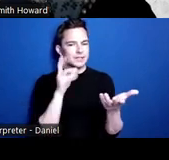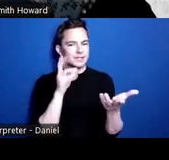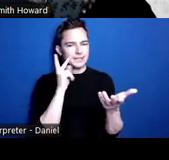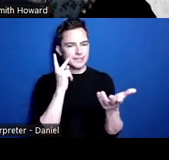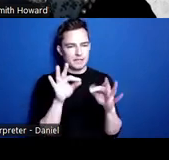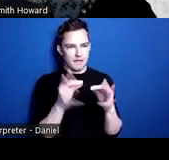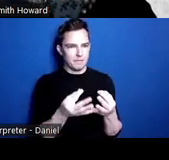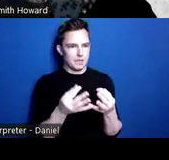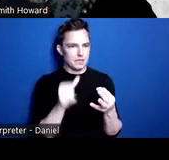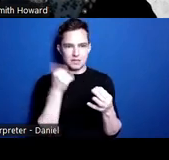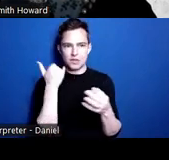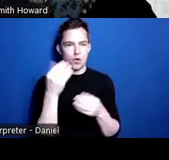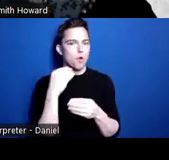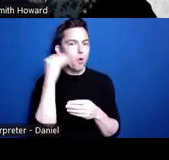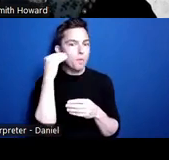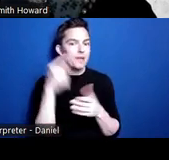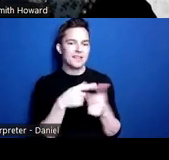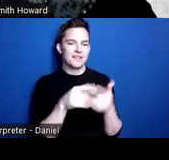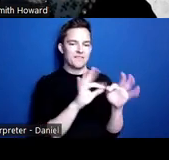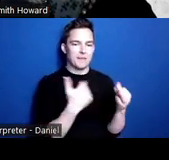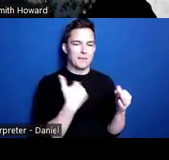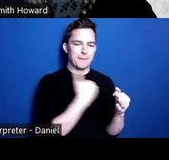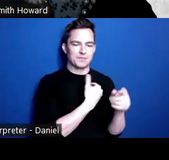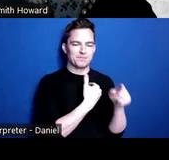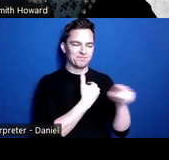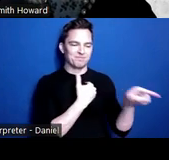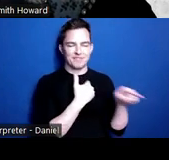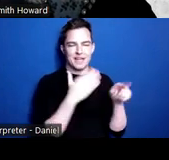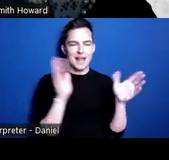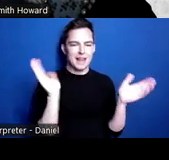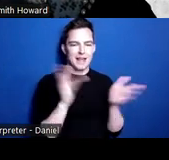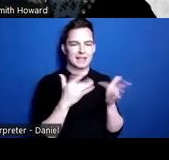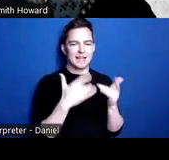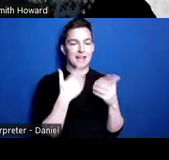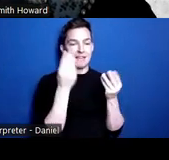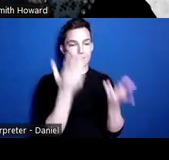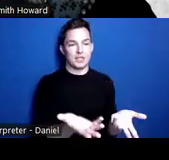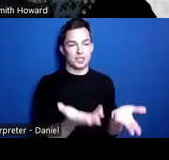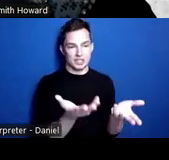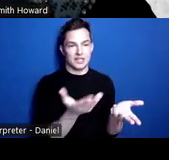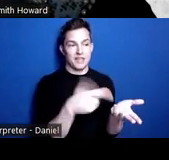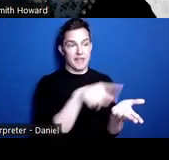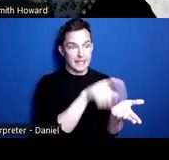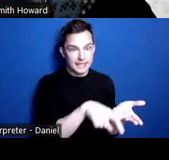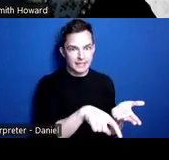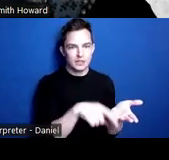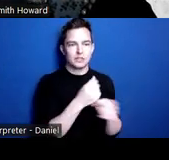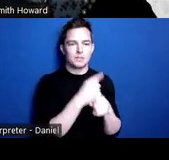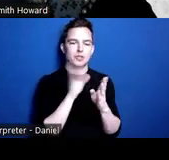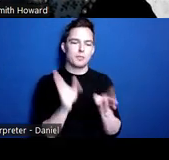home, the family members are less likely to have information they need to make sure that that return home is